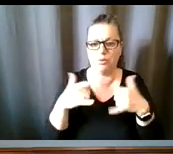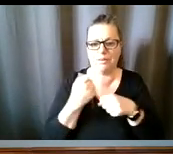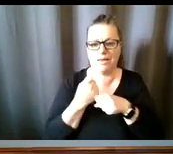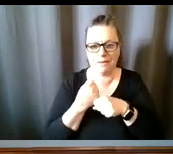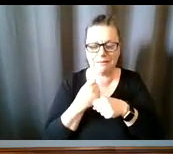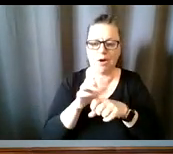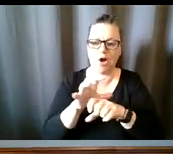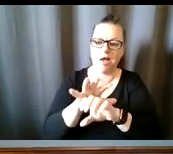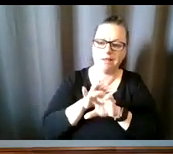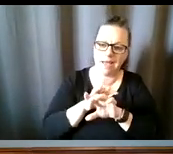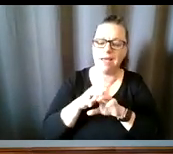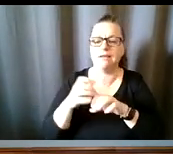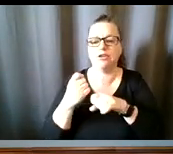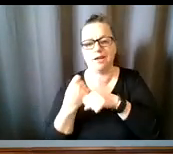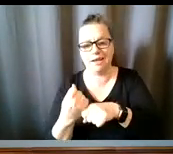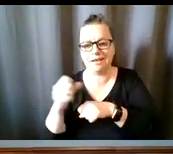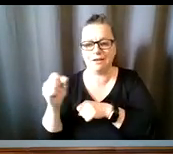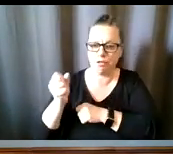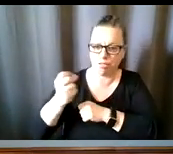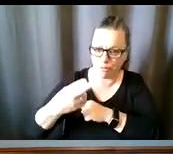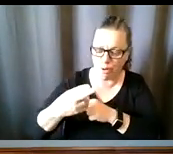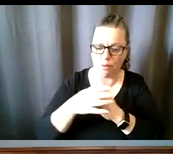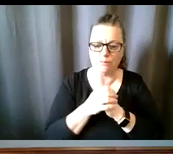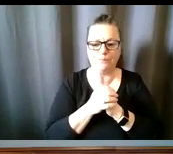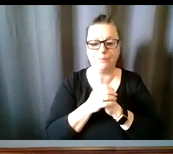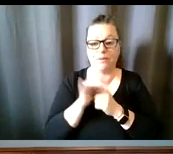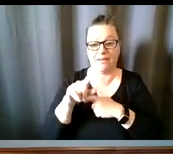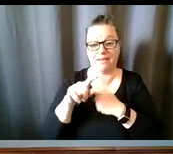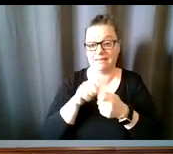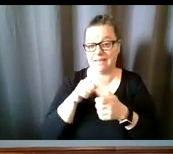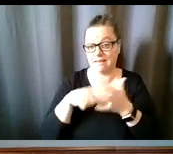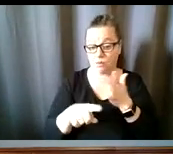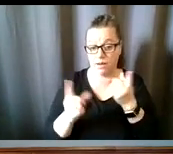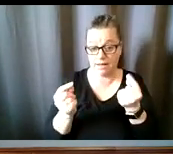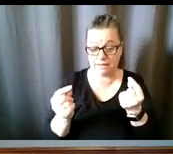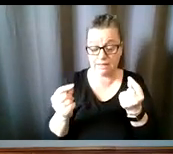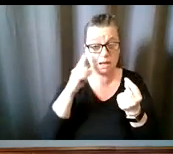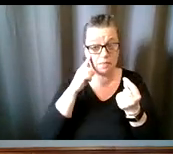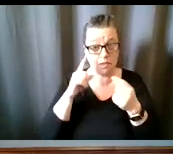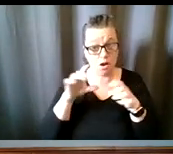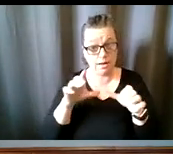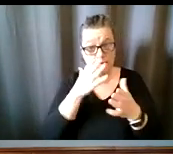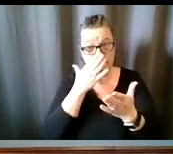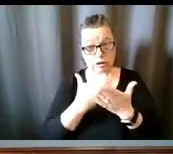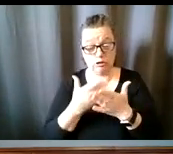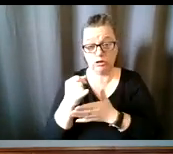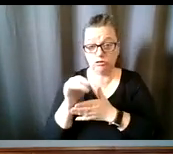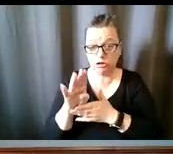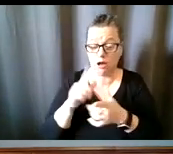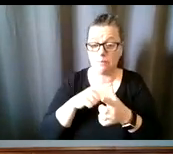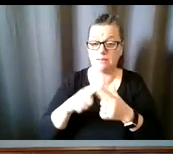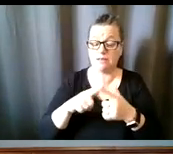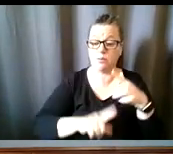catch and to hit and to throw the ball. And that's exactly what I did. And I thought I did a pretty good job until we show up to our